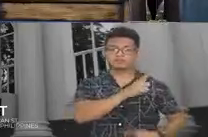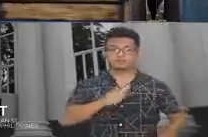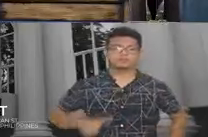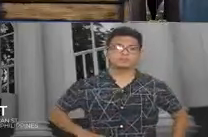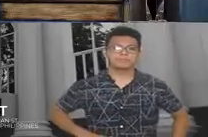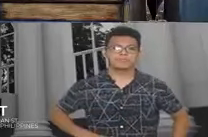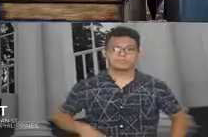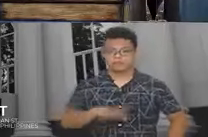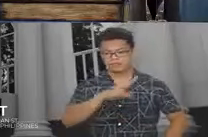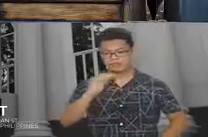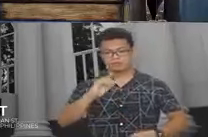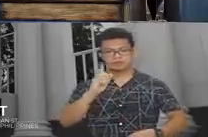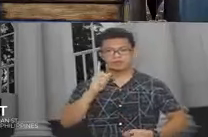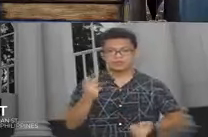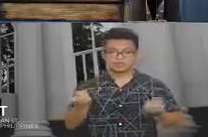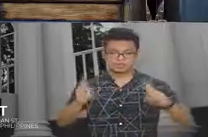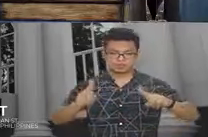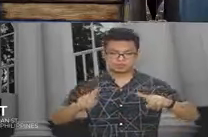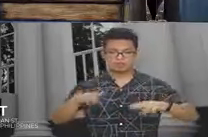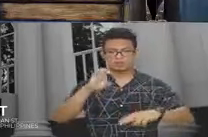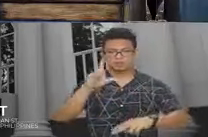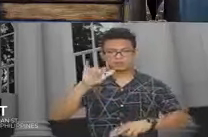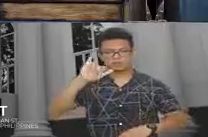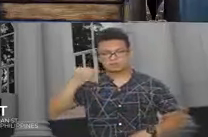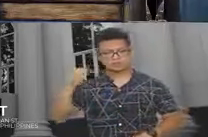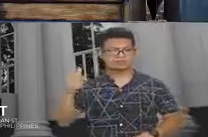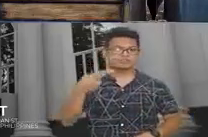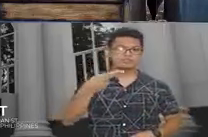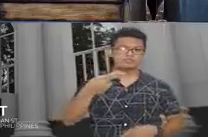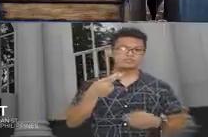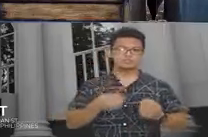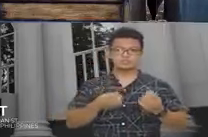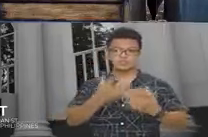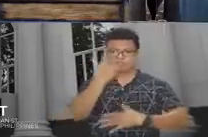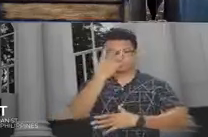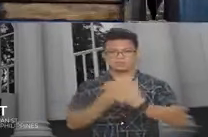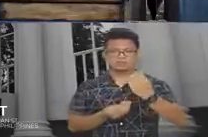him. Then what happened? Elijah disappeared.